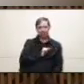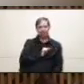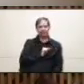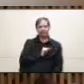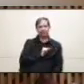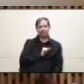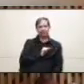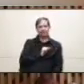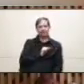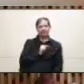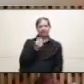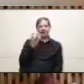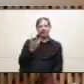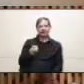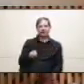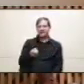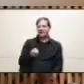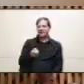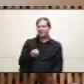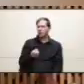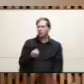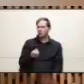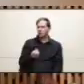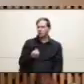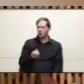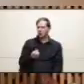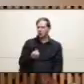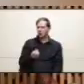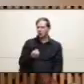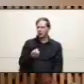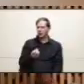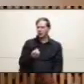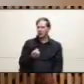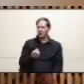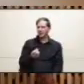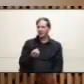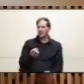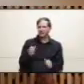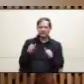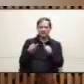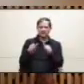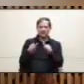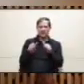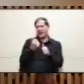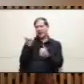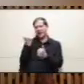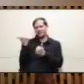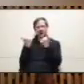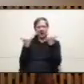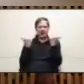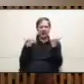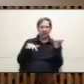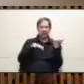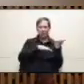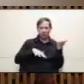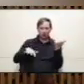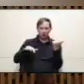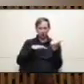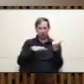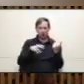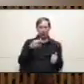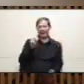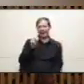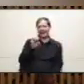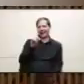we call the neighborhood grant. That is one of the grants that we did. It appeared like there was no expenditure